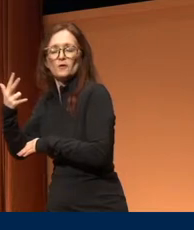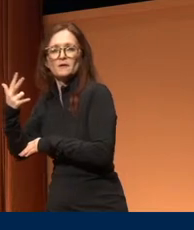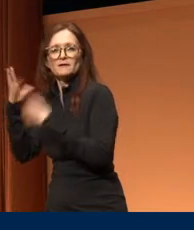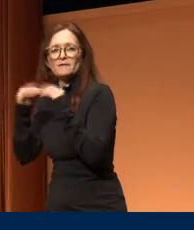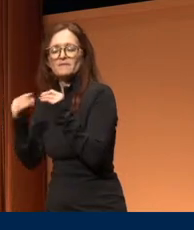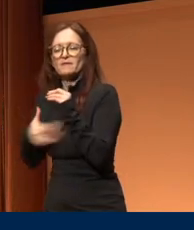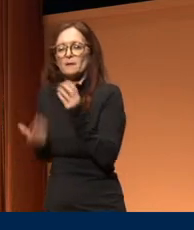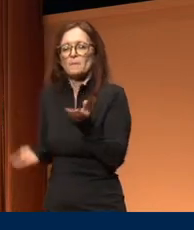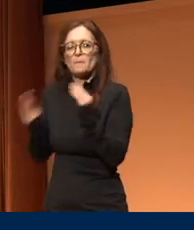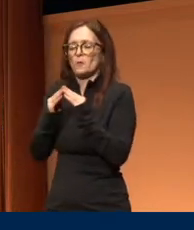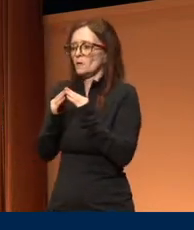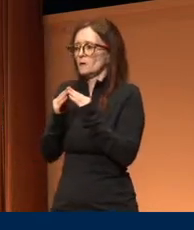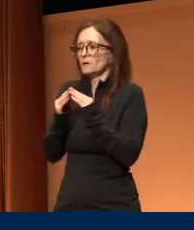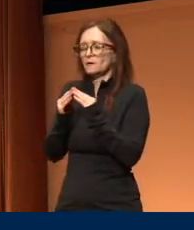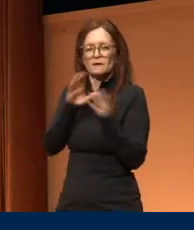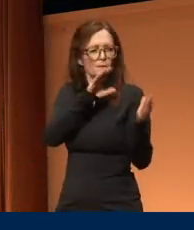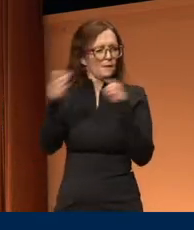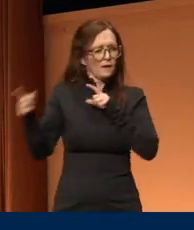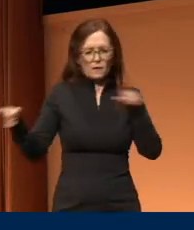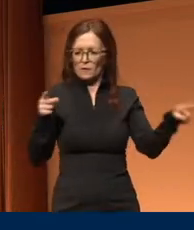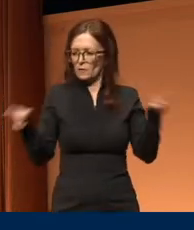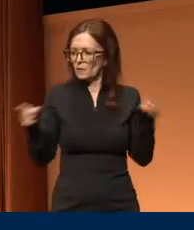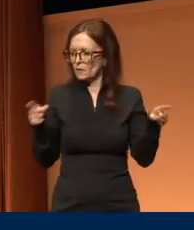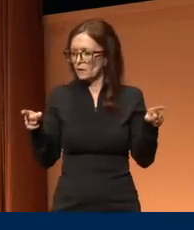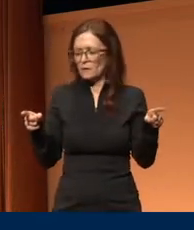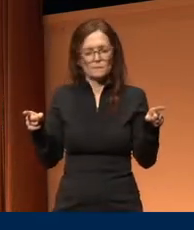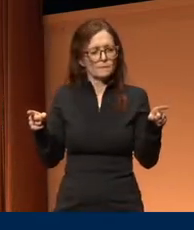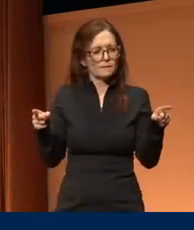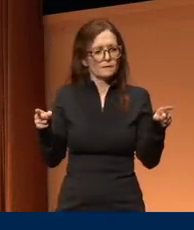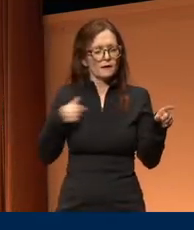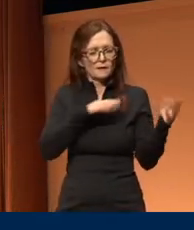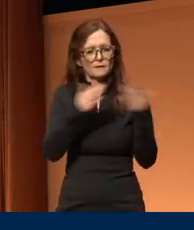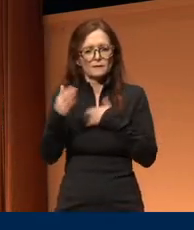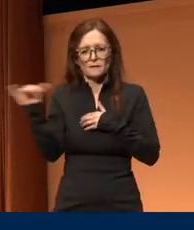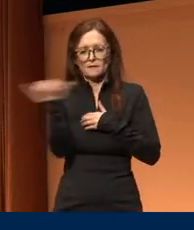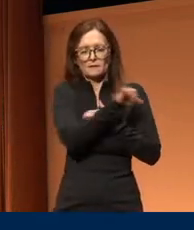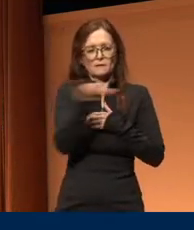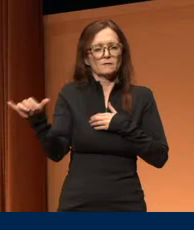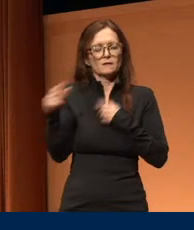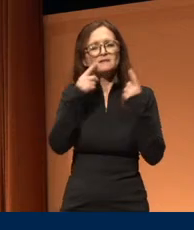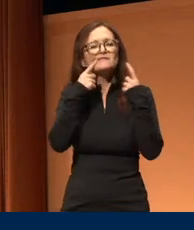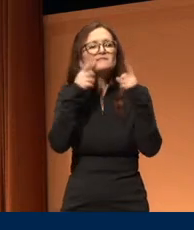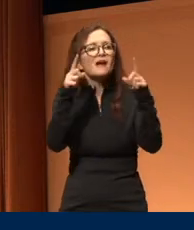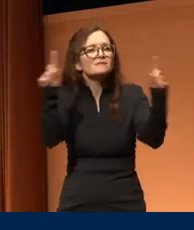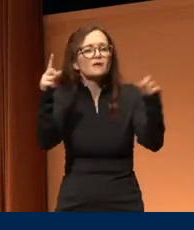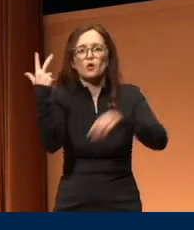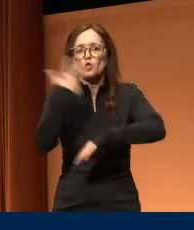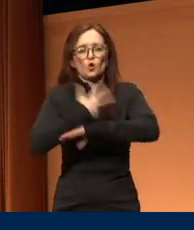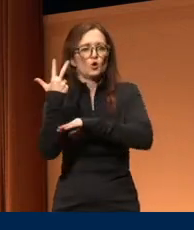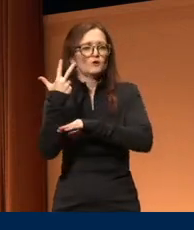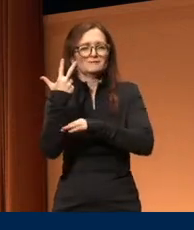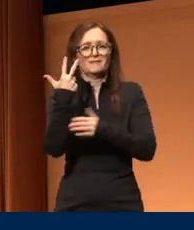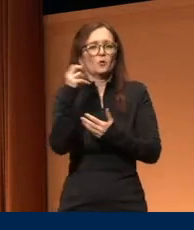It felt, and this is the comparison that jumped to me at the time, like a successful third date.